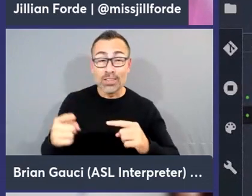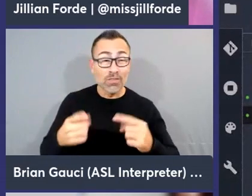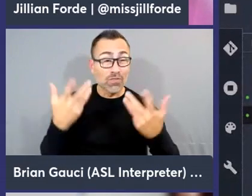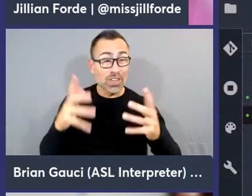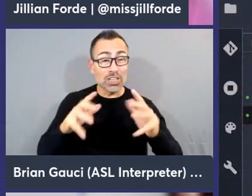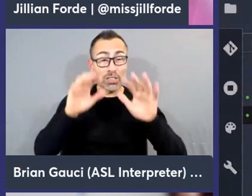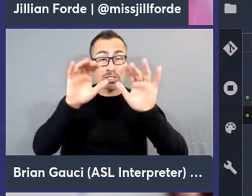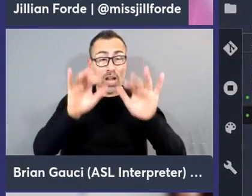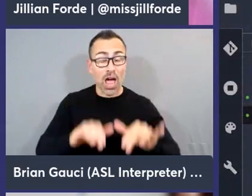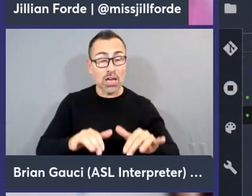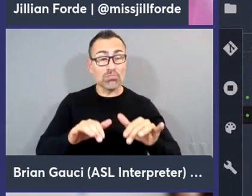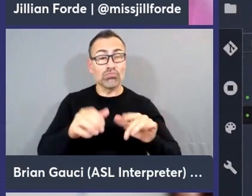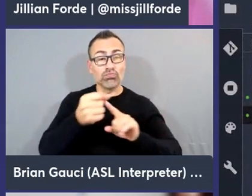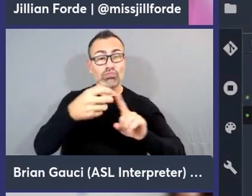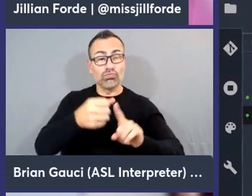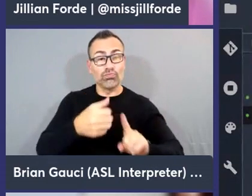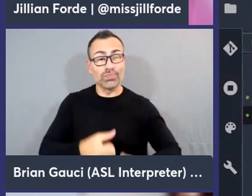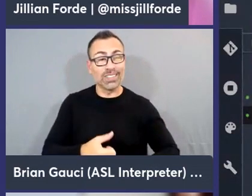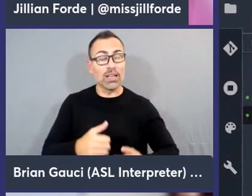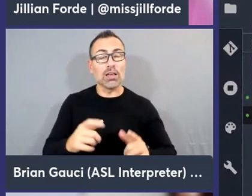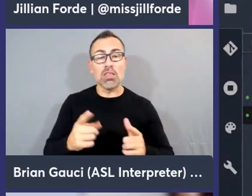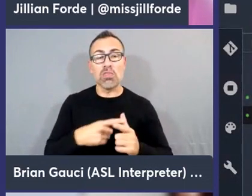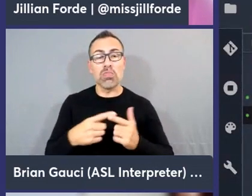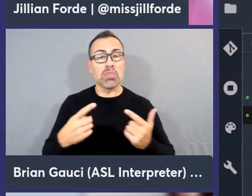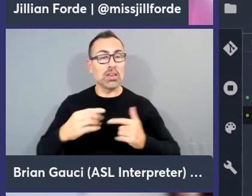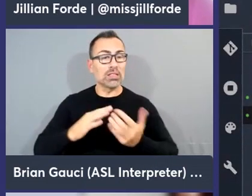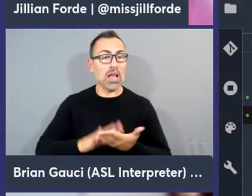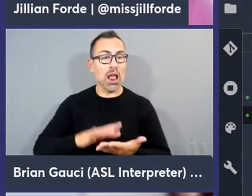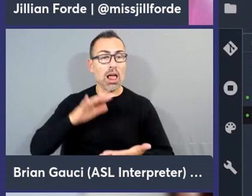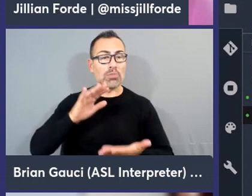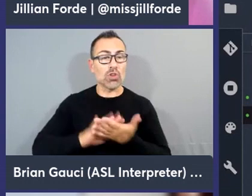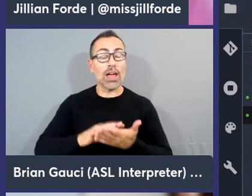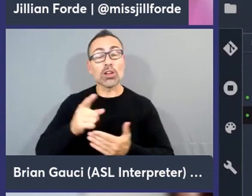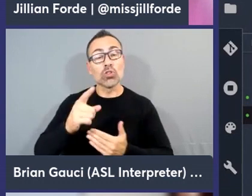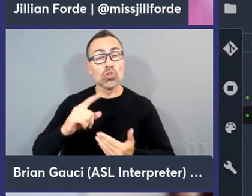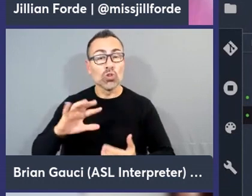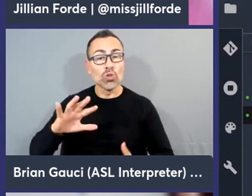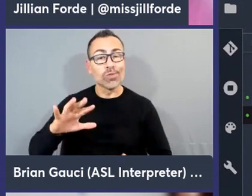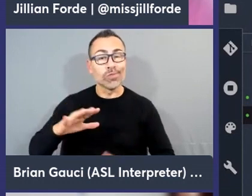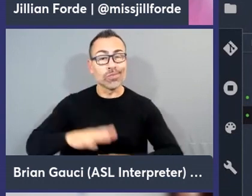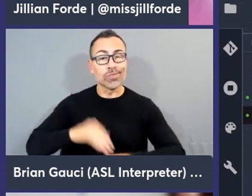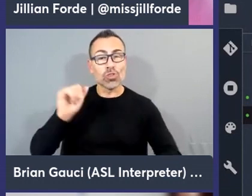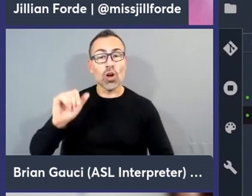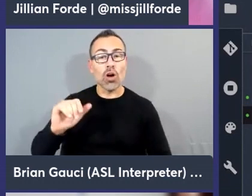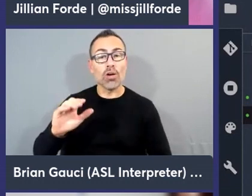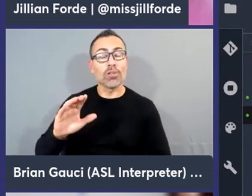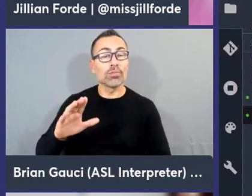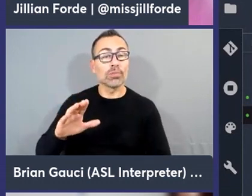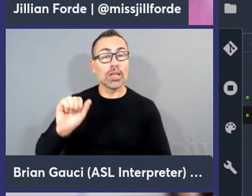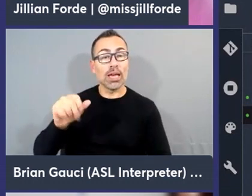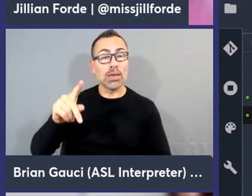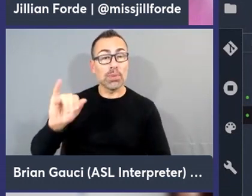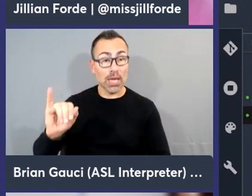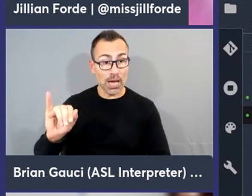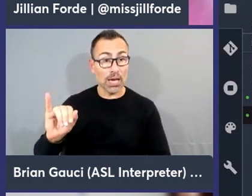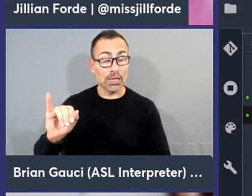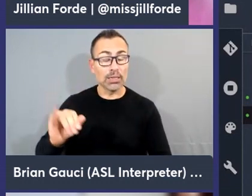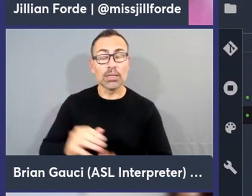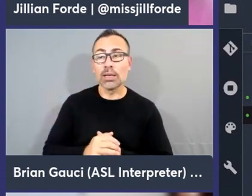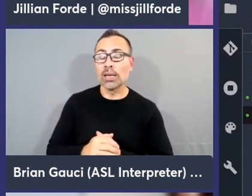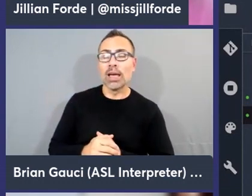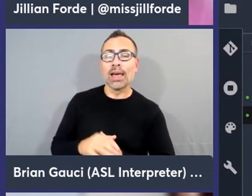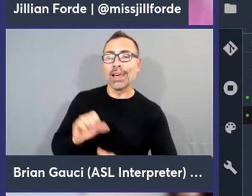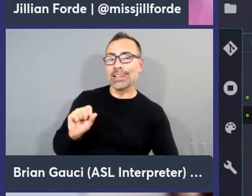super abstracted. All you need to do is call the fit API. And behind the scenes, what SageMaker does for you